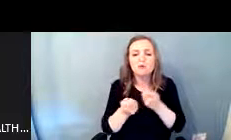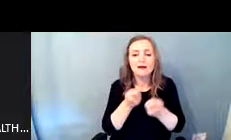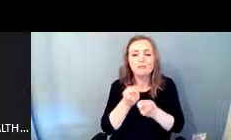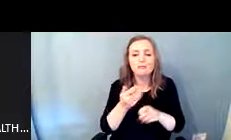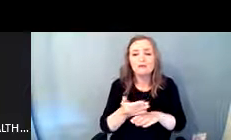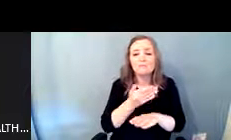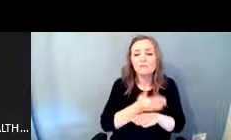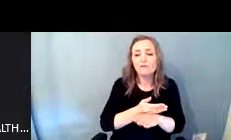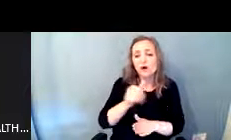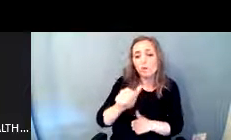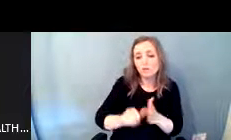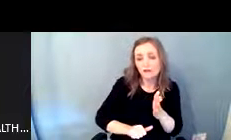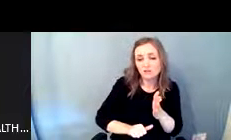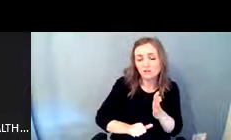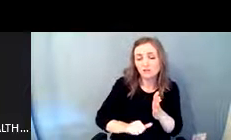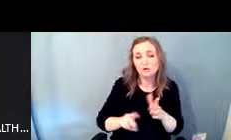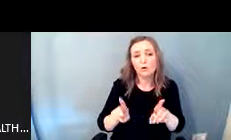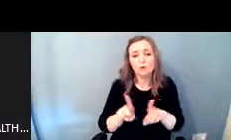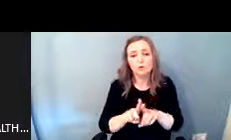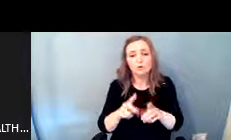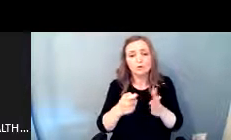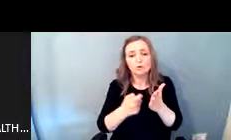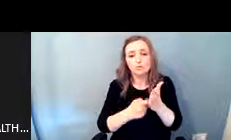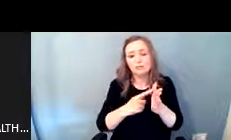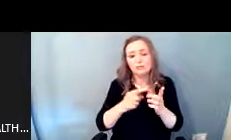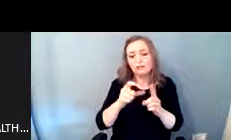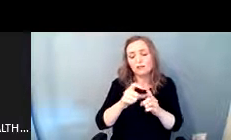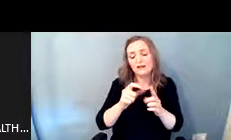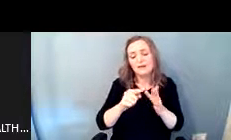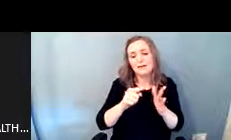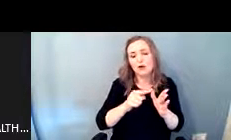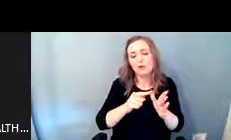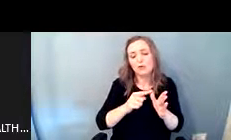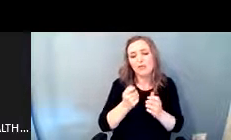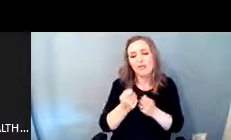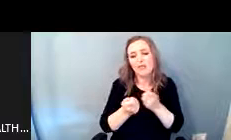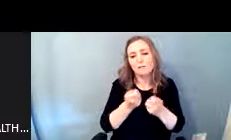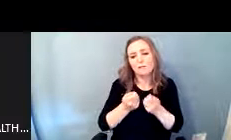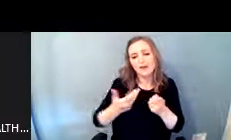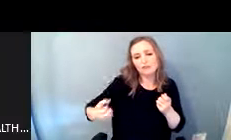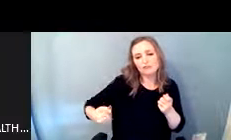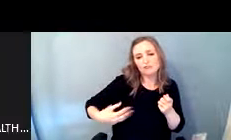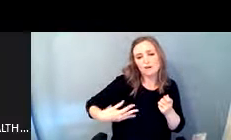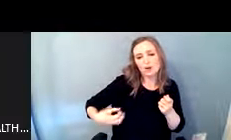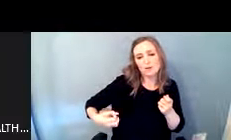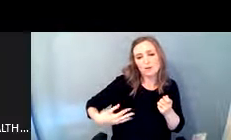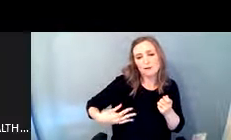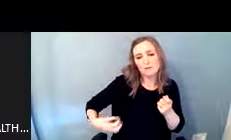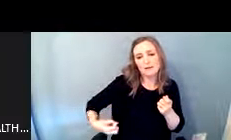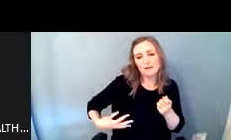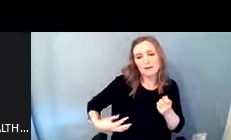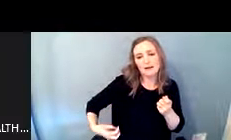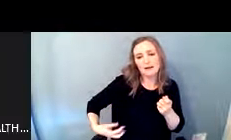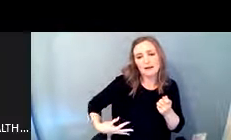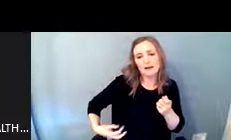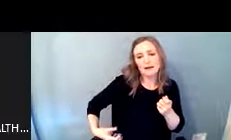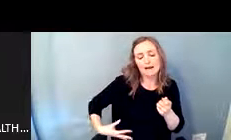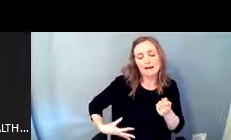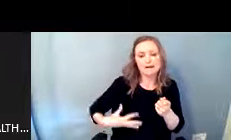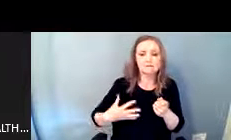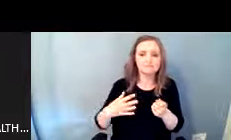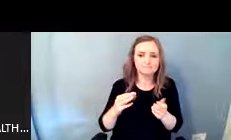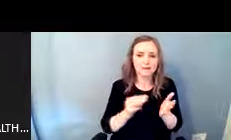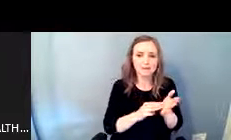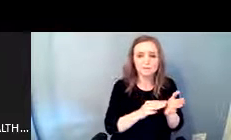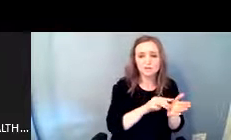radiotherapy traditionally is a lot of visits to hospitals to have your fraction of radiotherapy. So it might be Monday to Friday